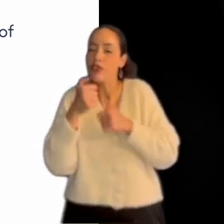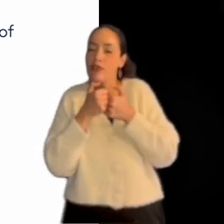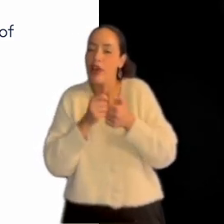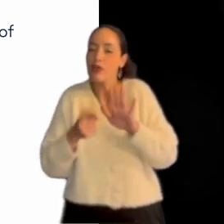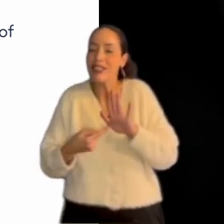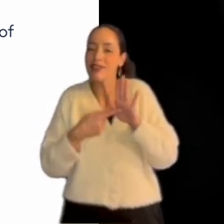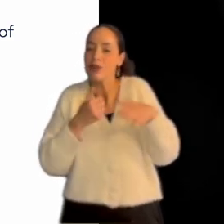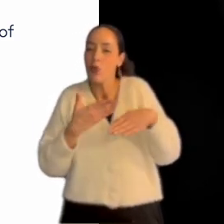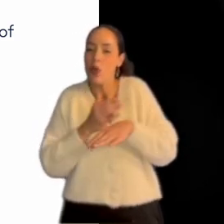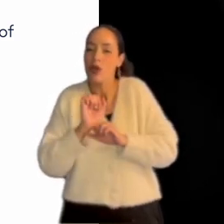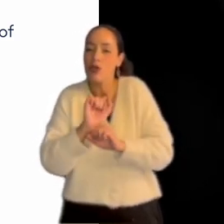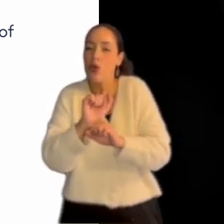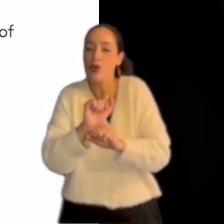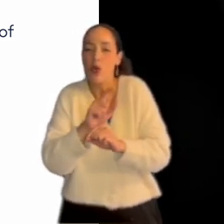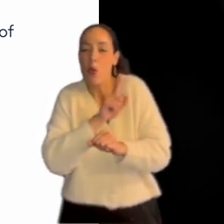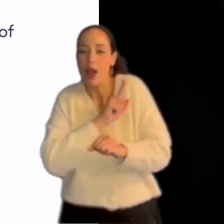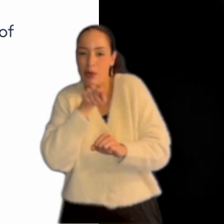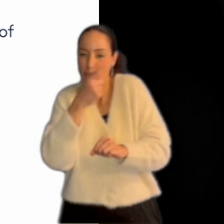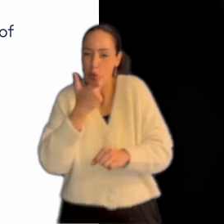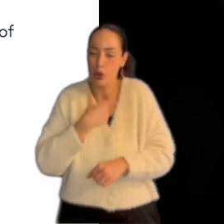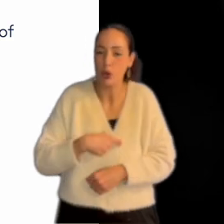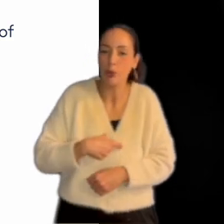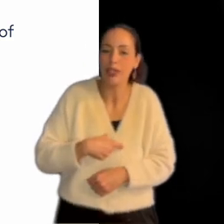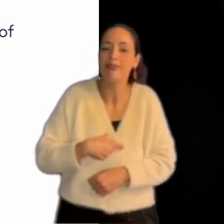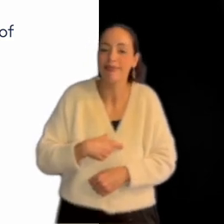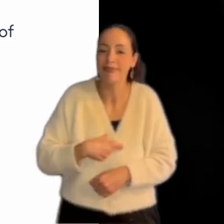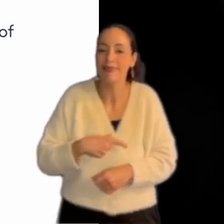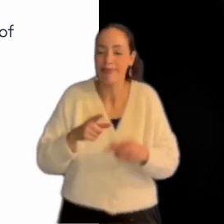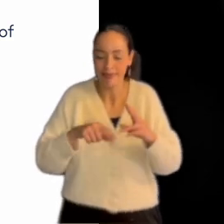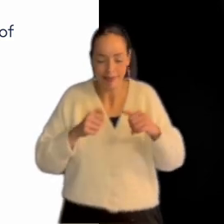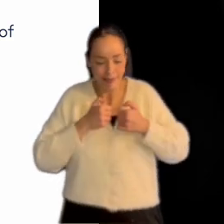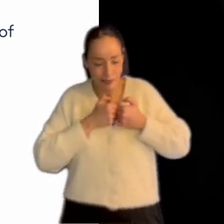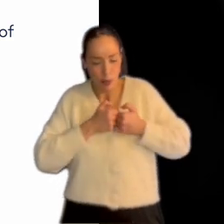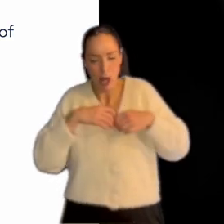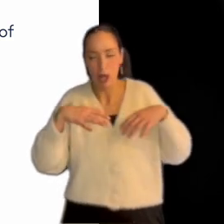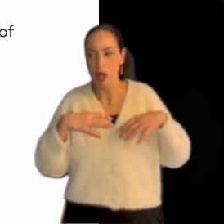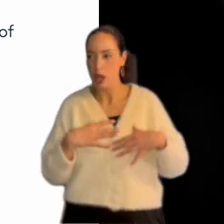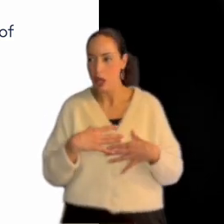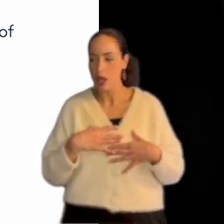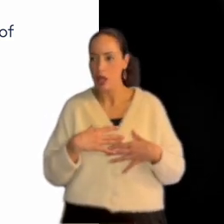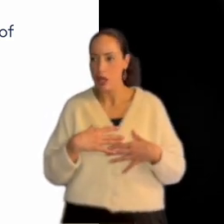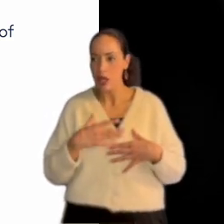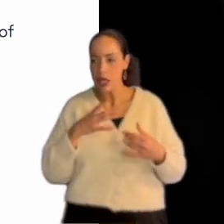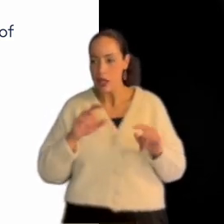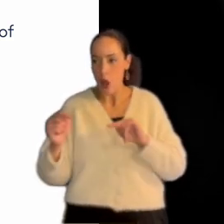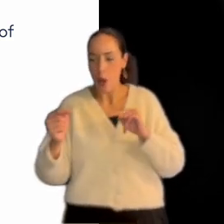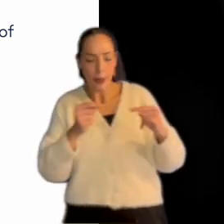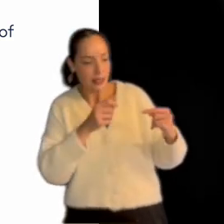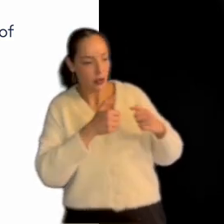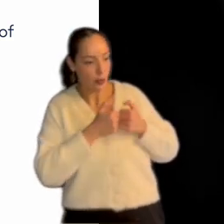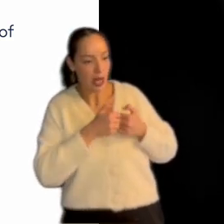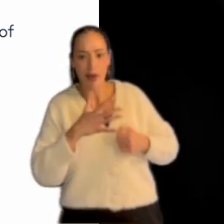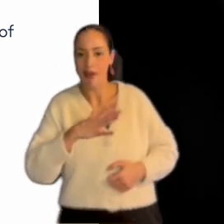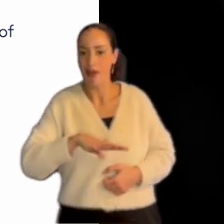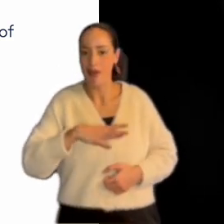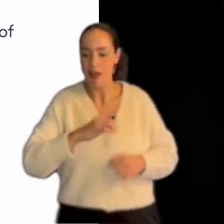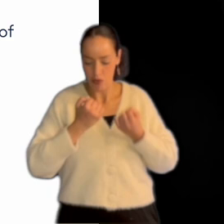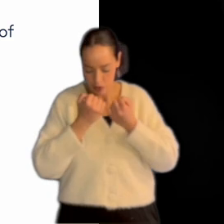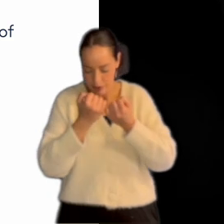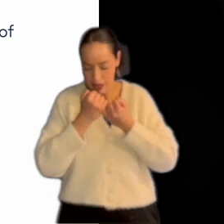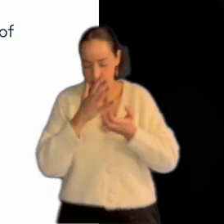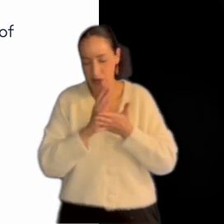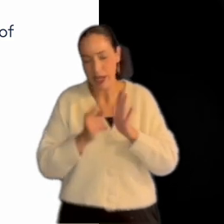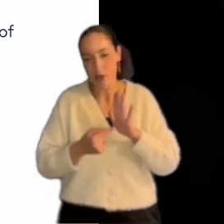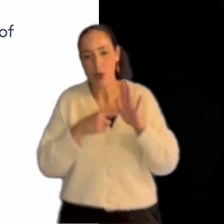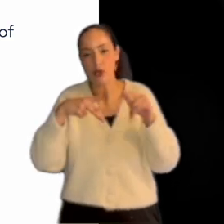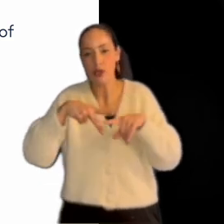fatigue is compassion satisfaction, reflection becomes an essential tool to reconnect us with the meaning of our work and the multitude of ways in which